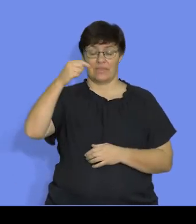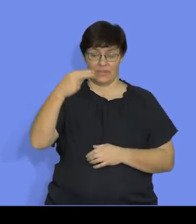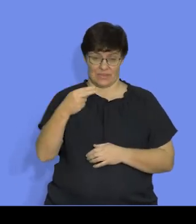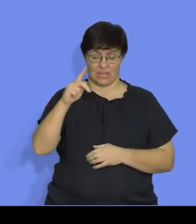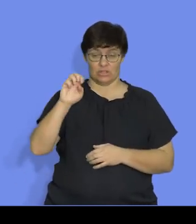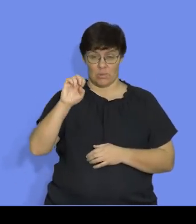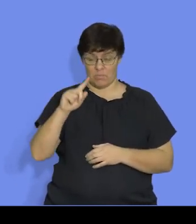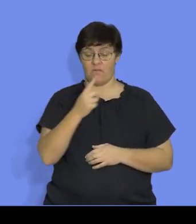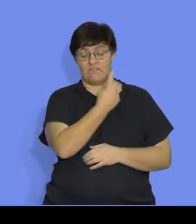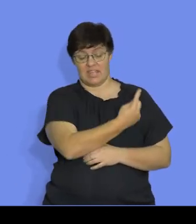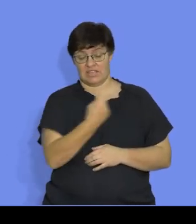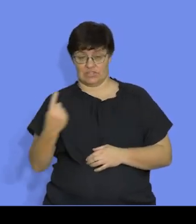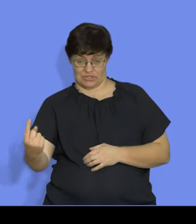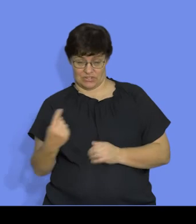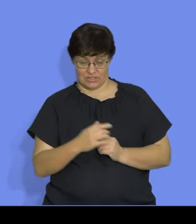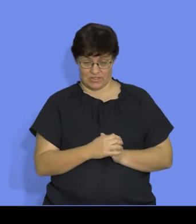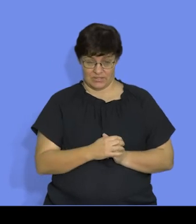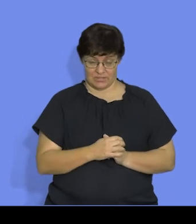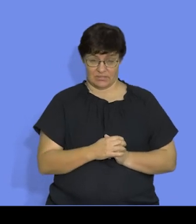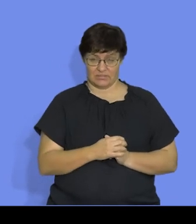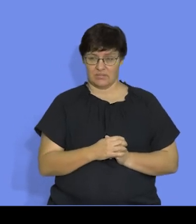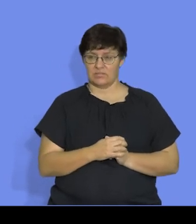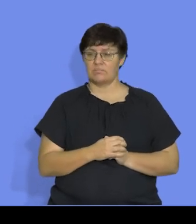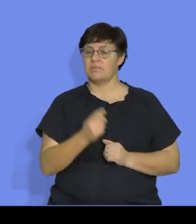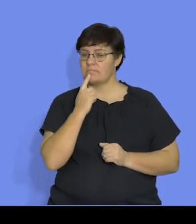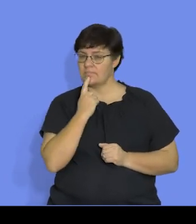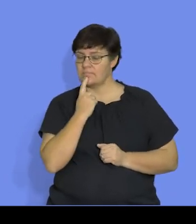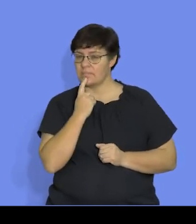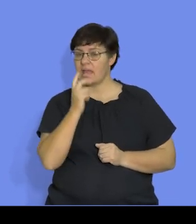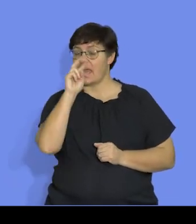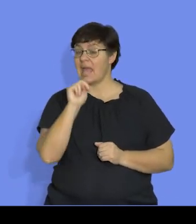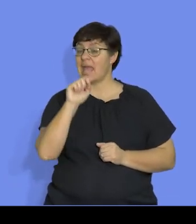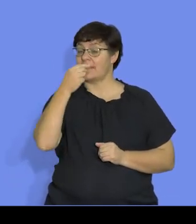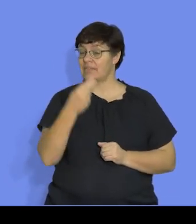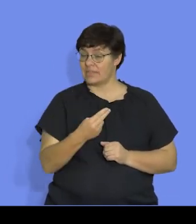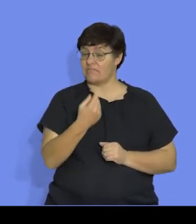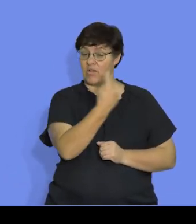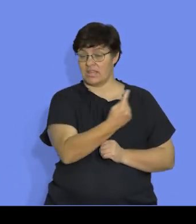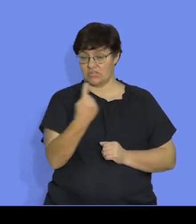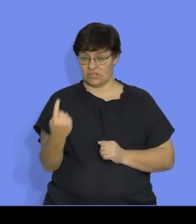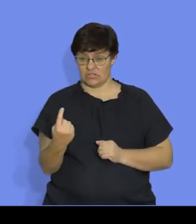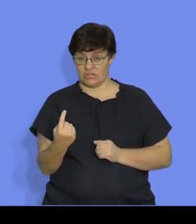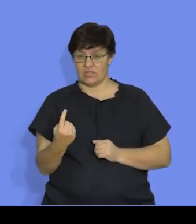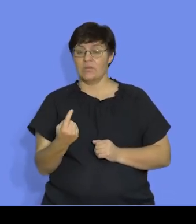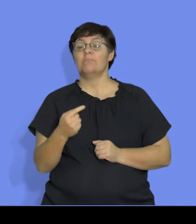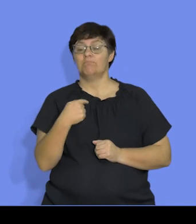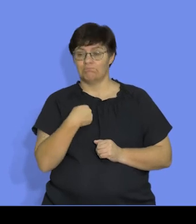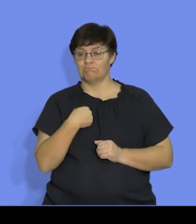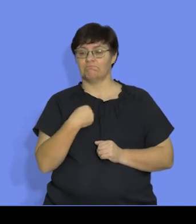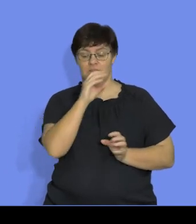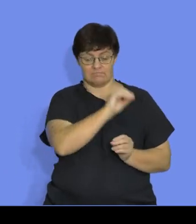of each sequence. And I'm only going to be able to determine the nth term for each sequence by